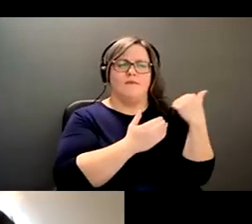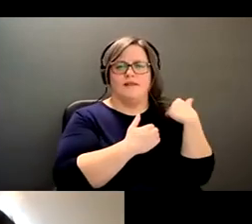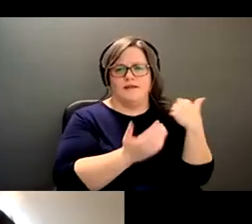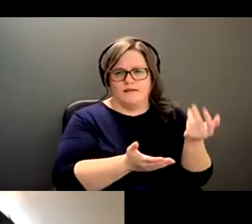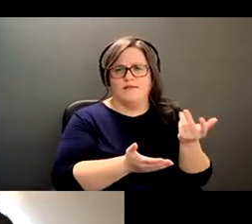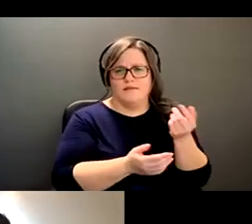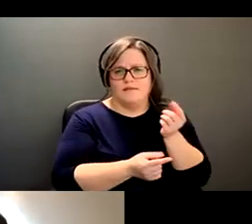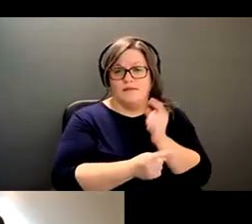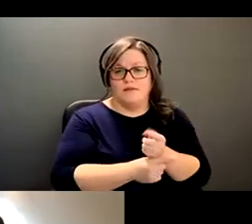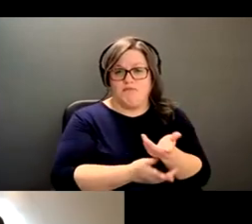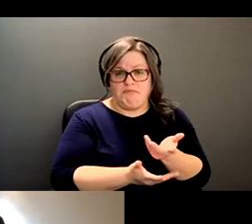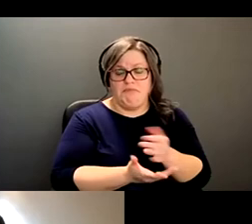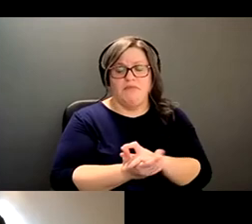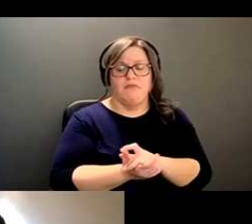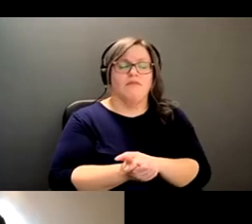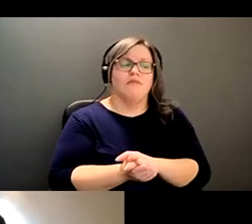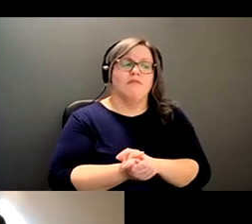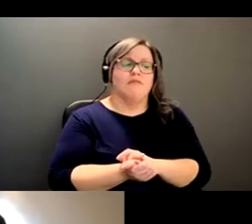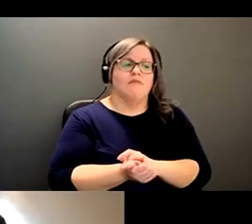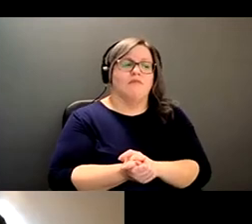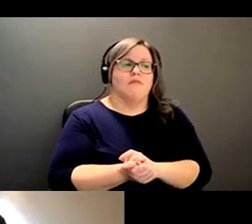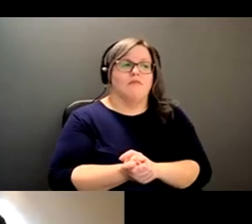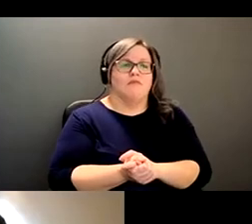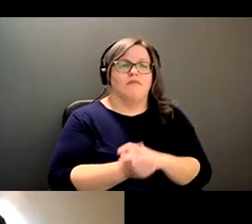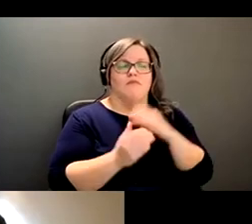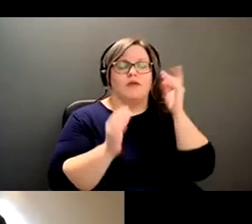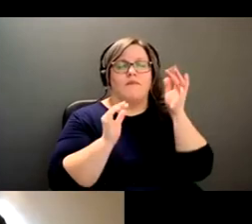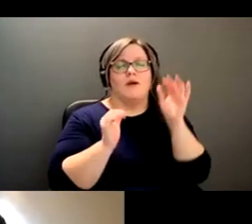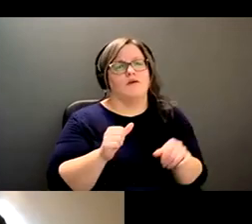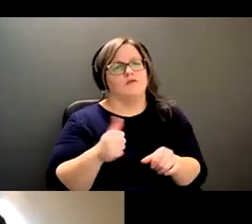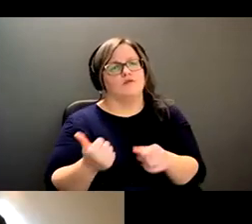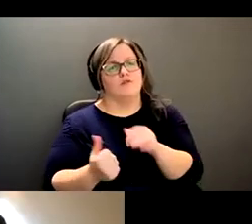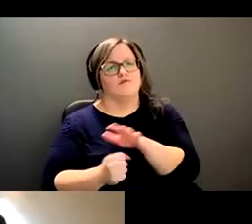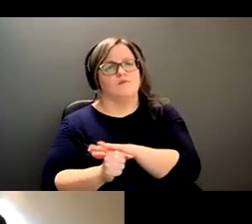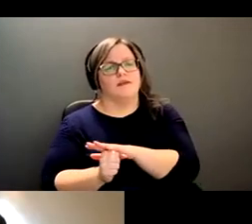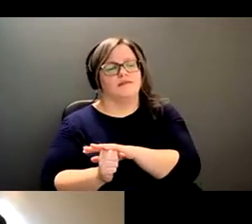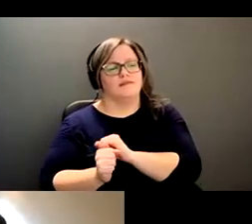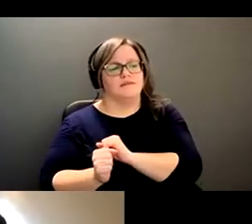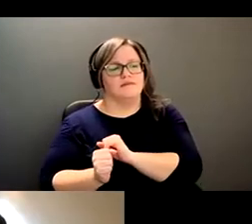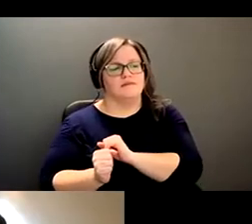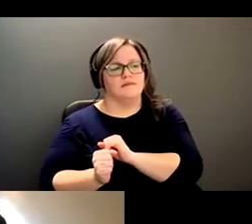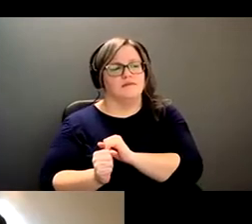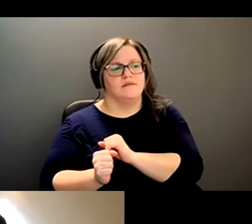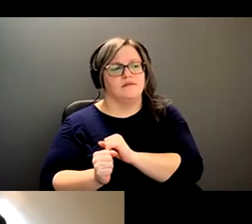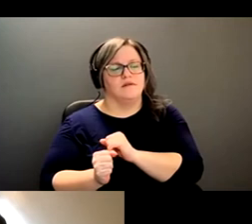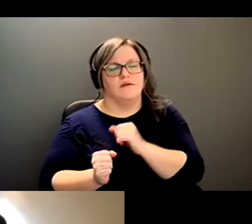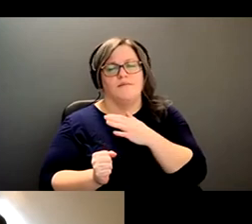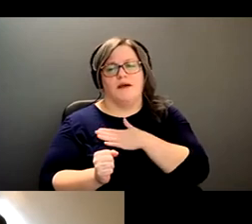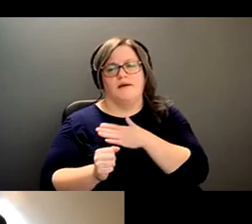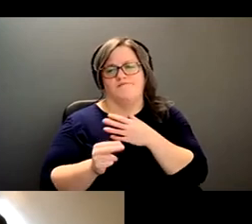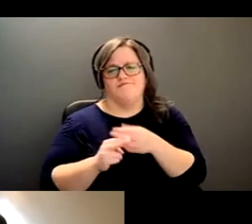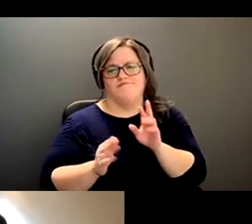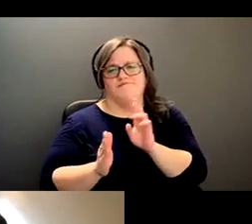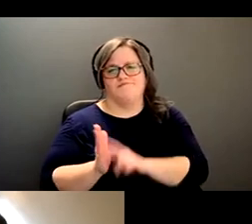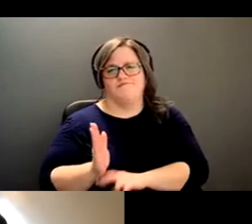Yeah, I'm even just thinking like, you know, alternative spaces, you know, in my little research, you know,